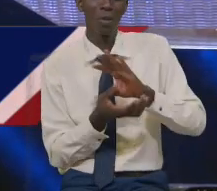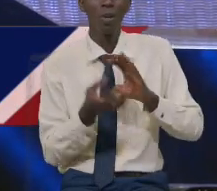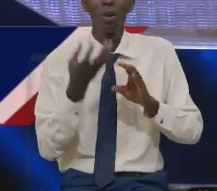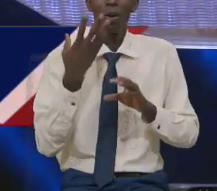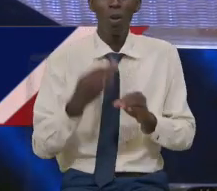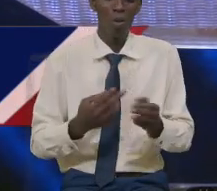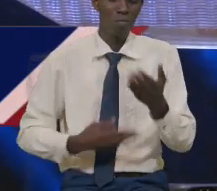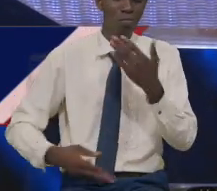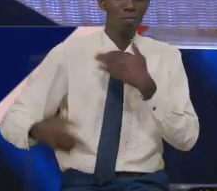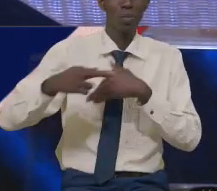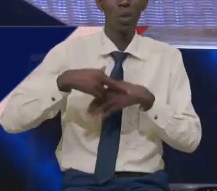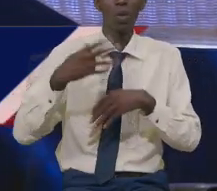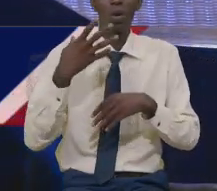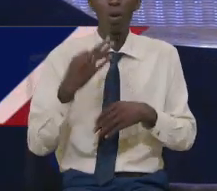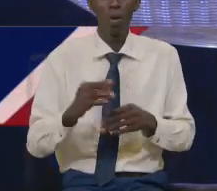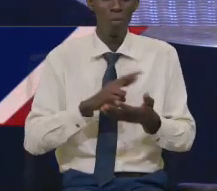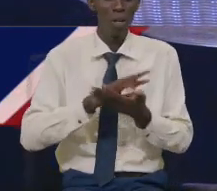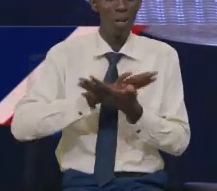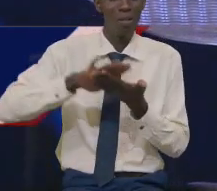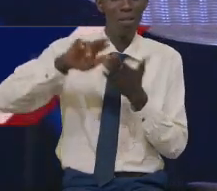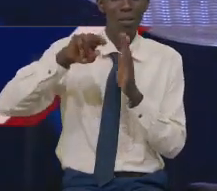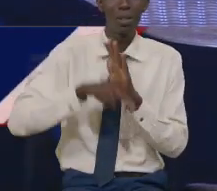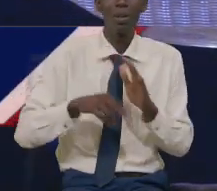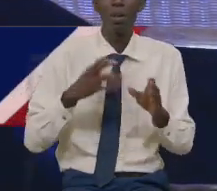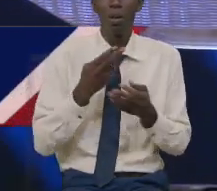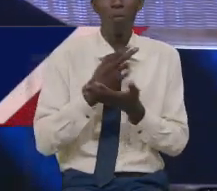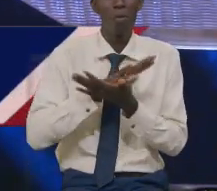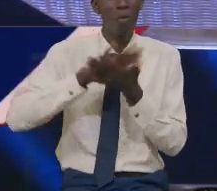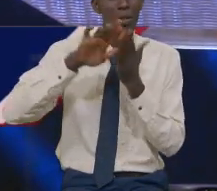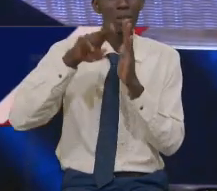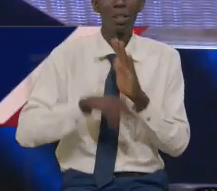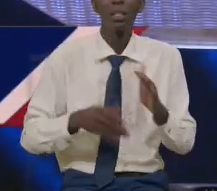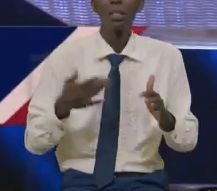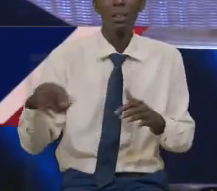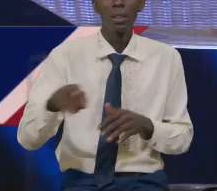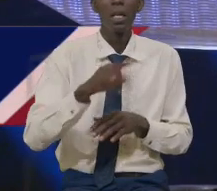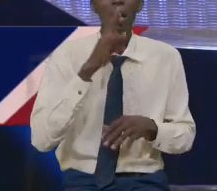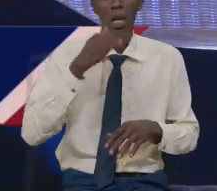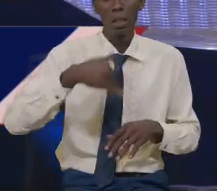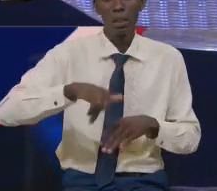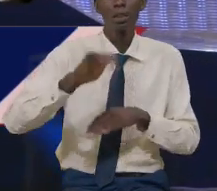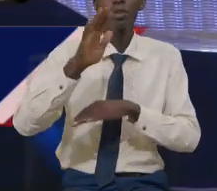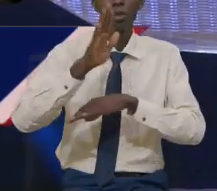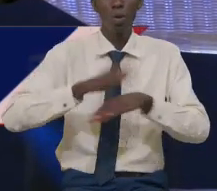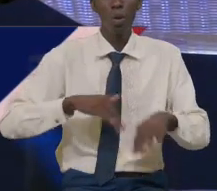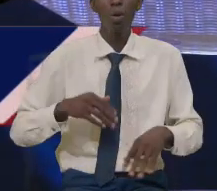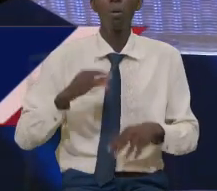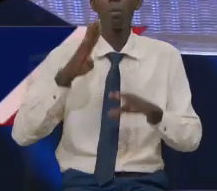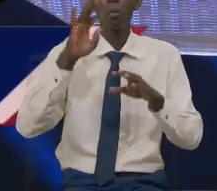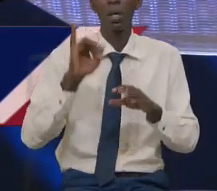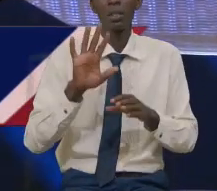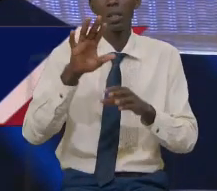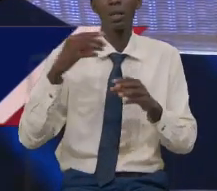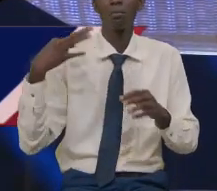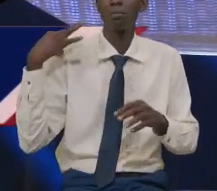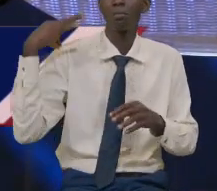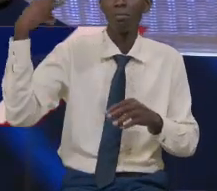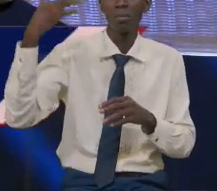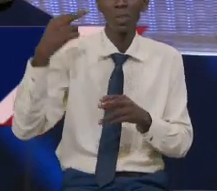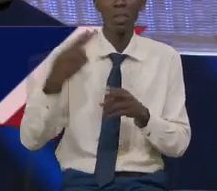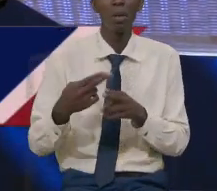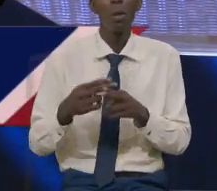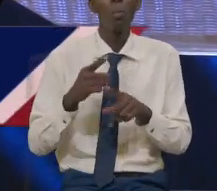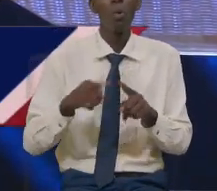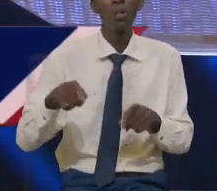restoration, of righteousness, and of holiness. They are still called Levites, but they have gone far away from